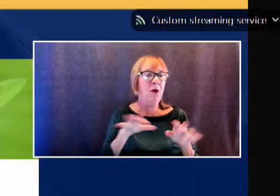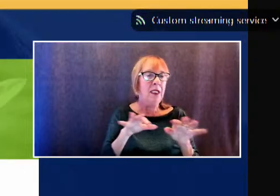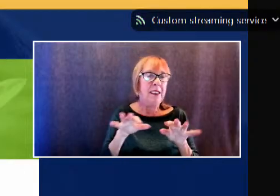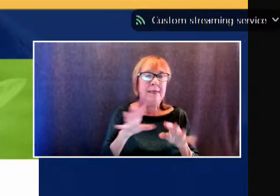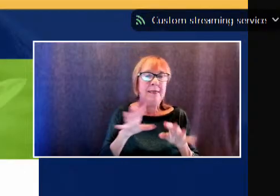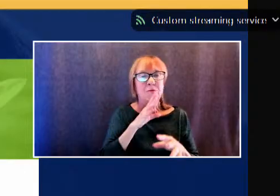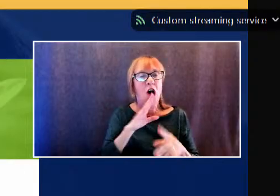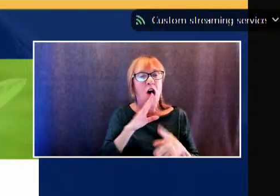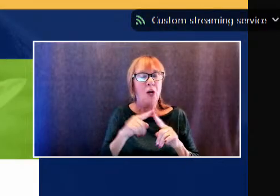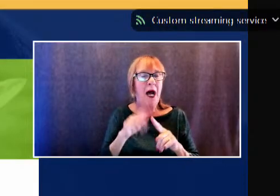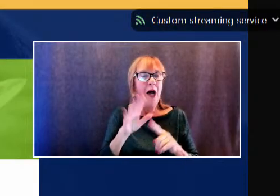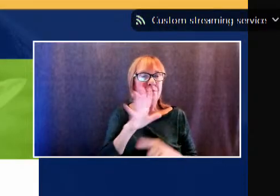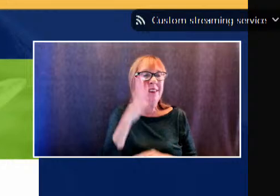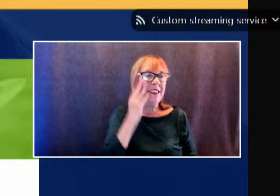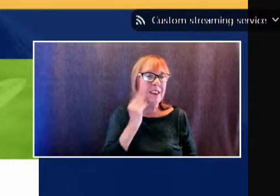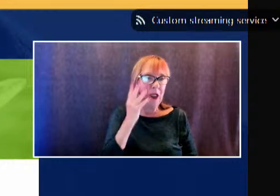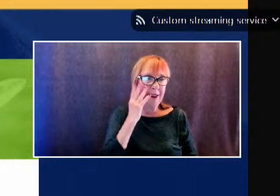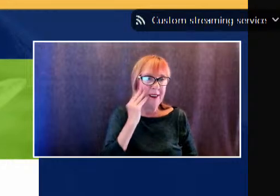Next slide.